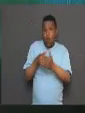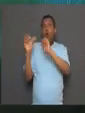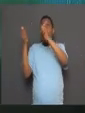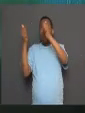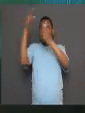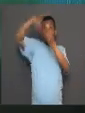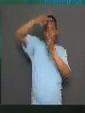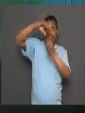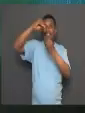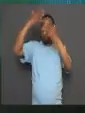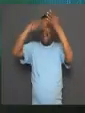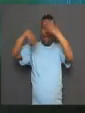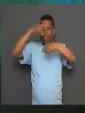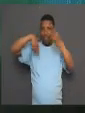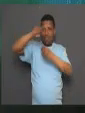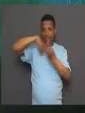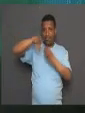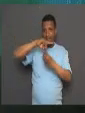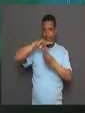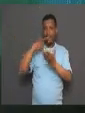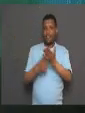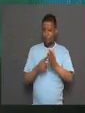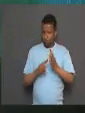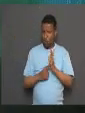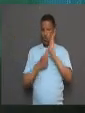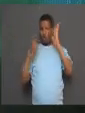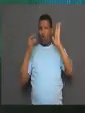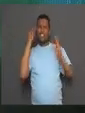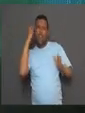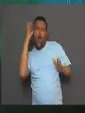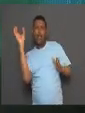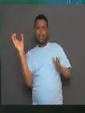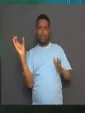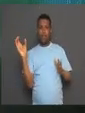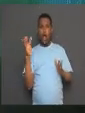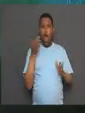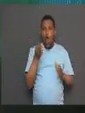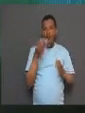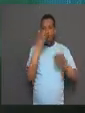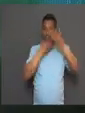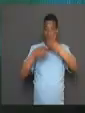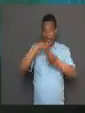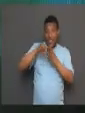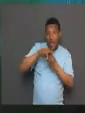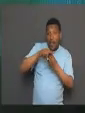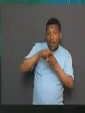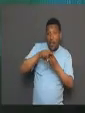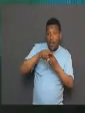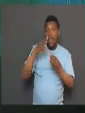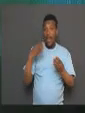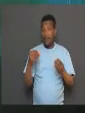weather and climate and begin to explore the concepts of